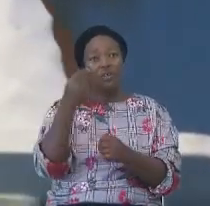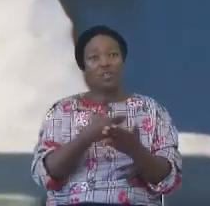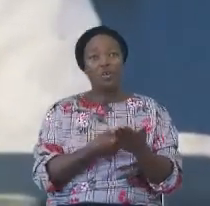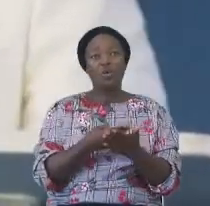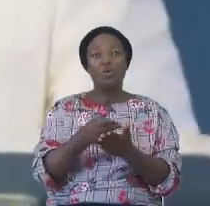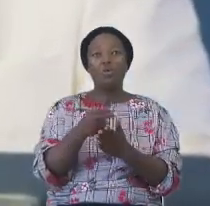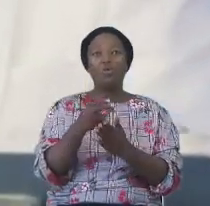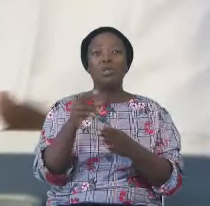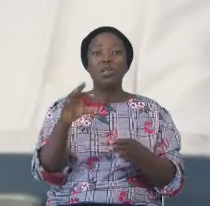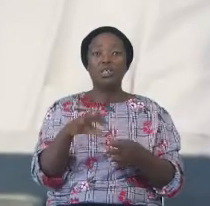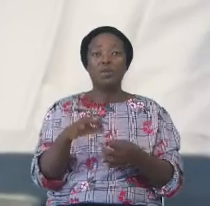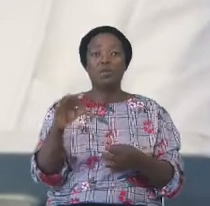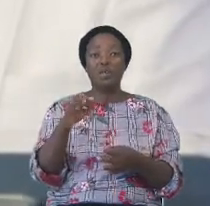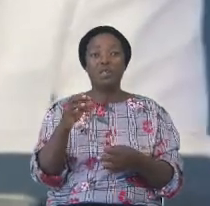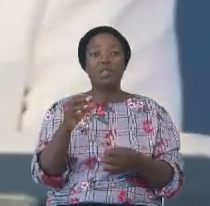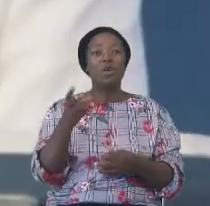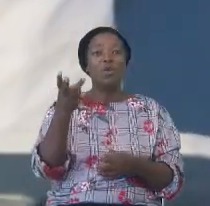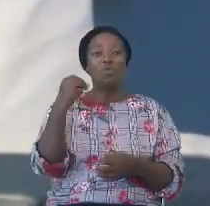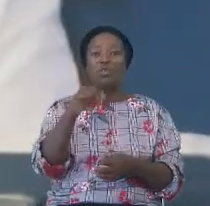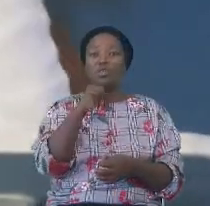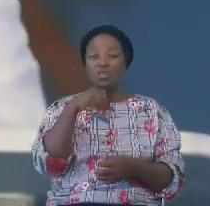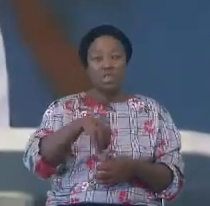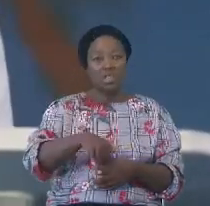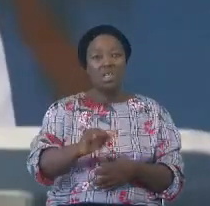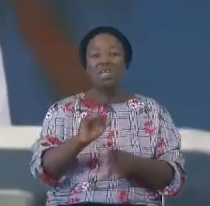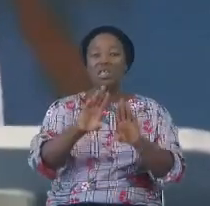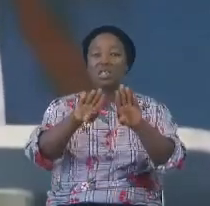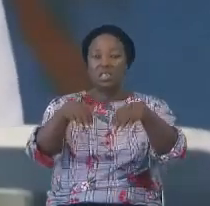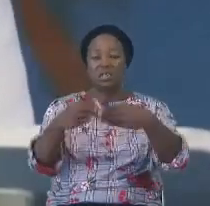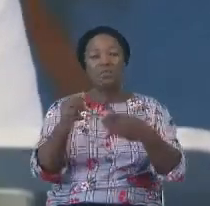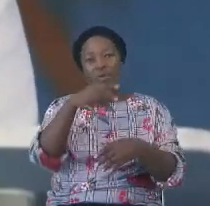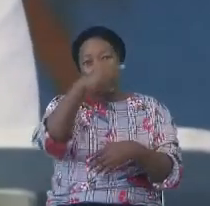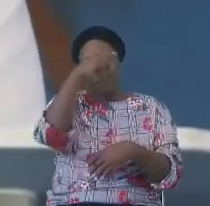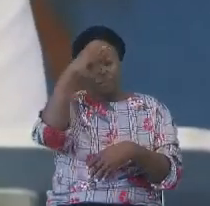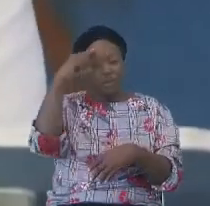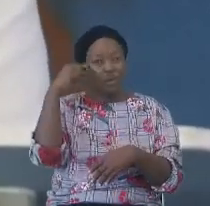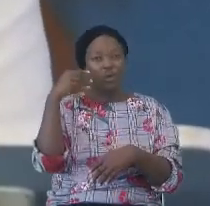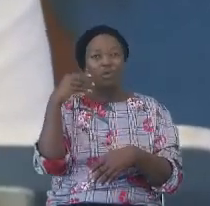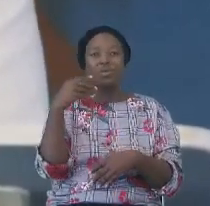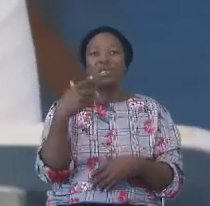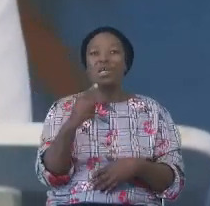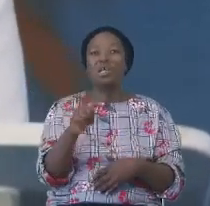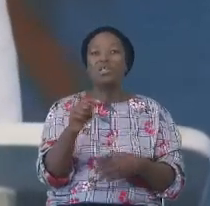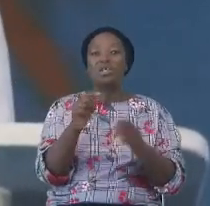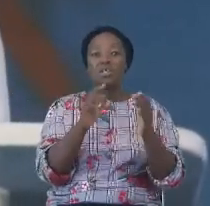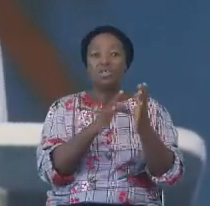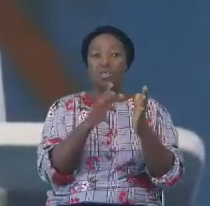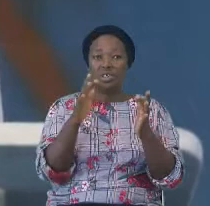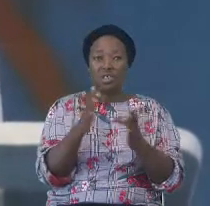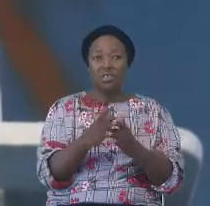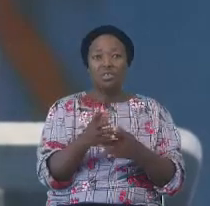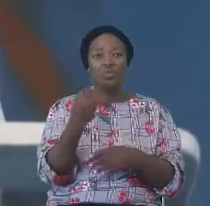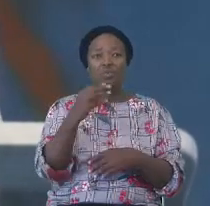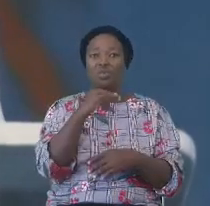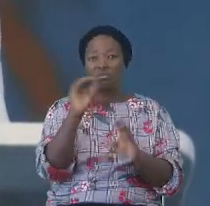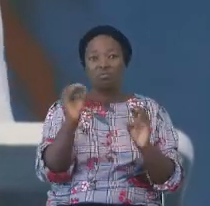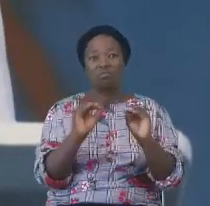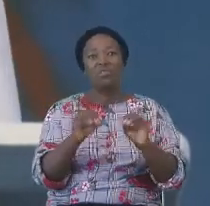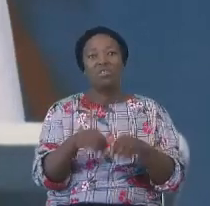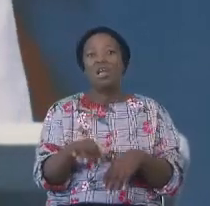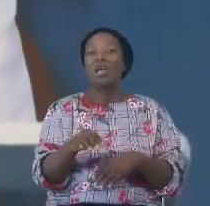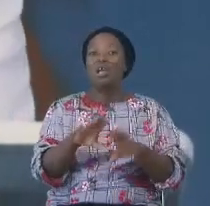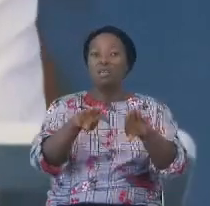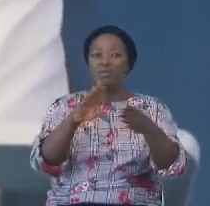on him shall receive. For the Holy Ghost was not yet given, because